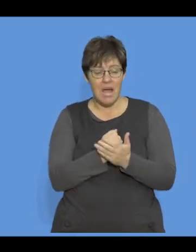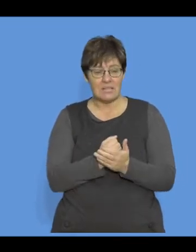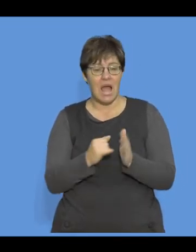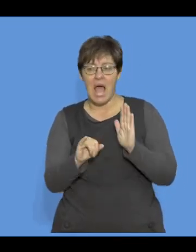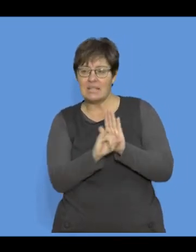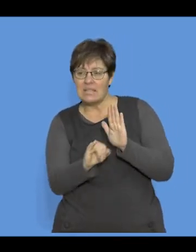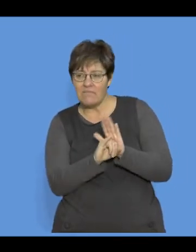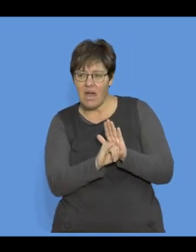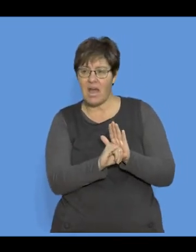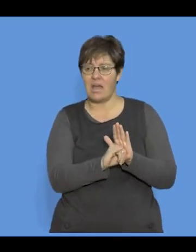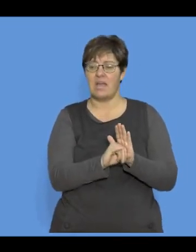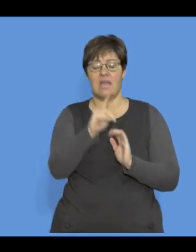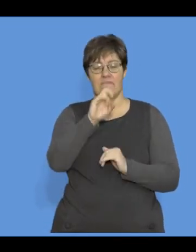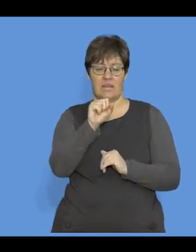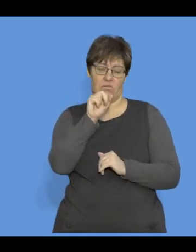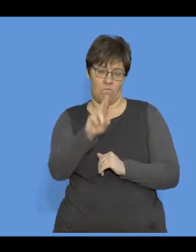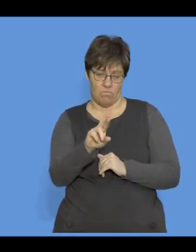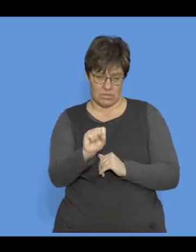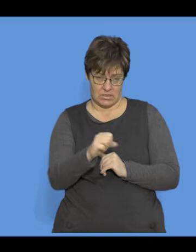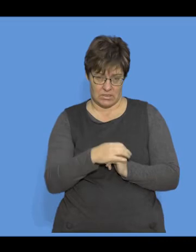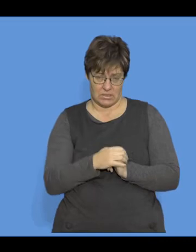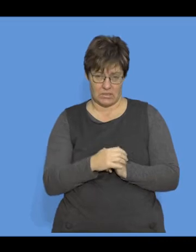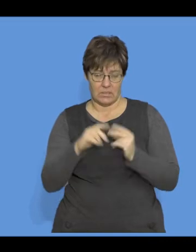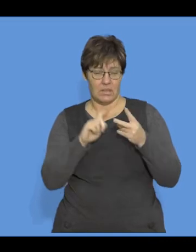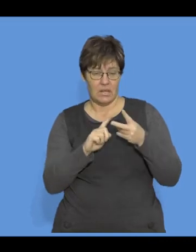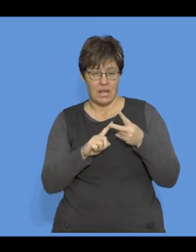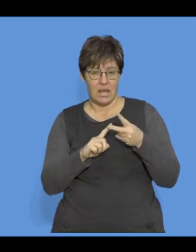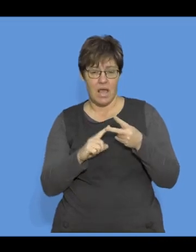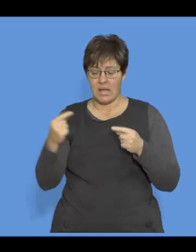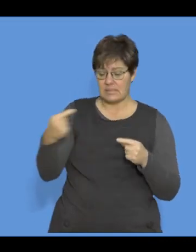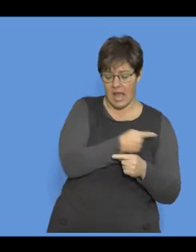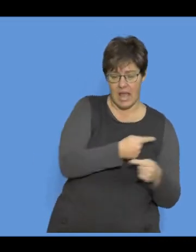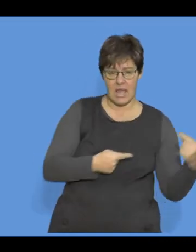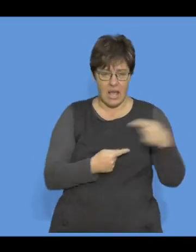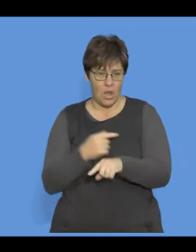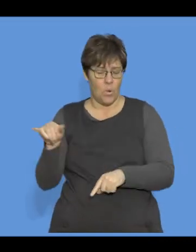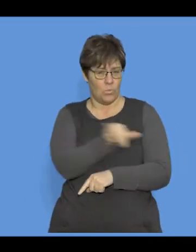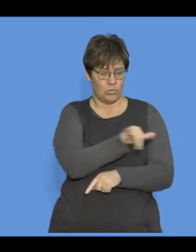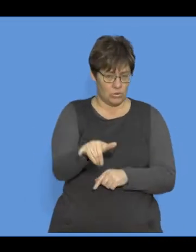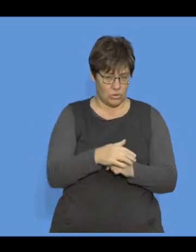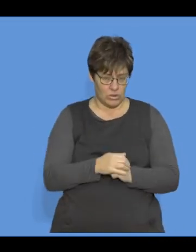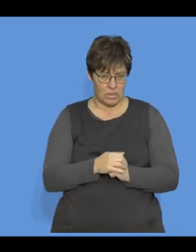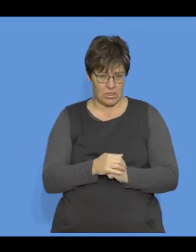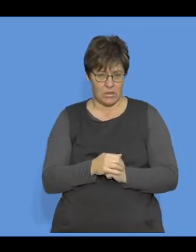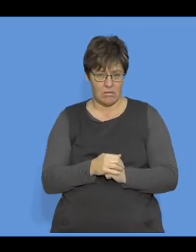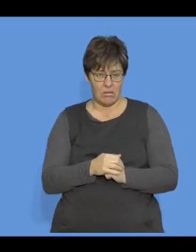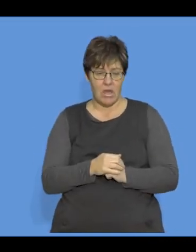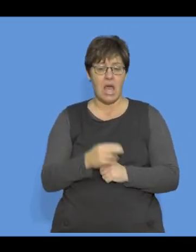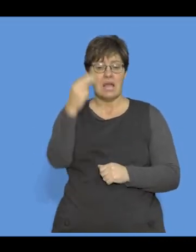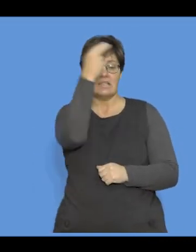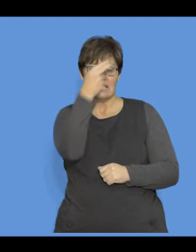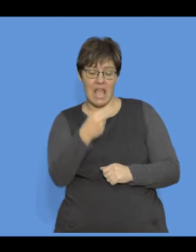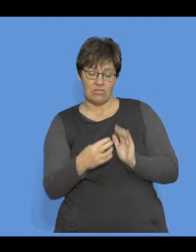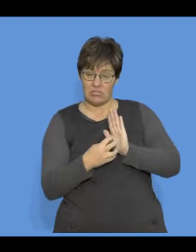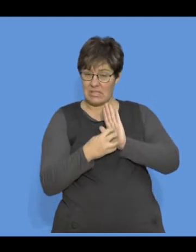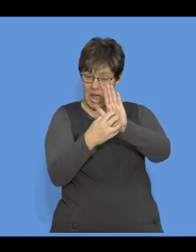quantities. You have to define the sign of direction. Make sure you draw a sketch diagram,